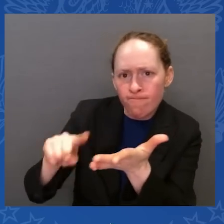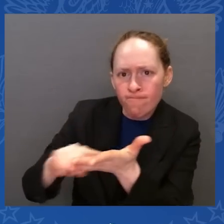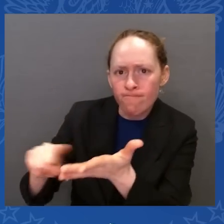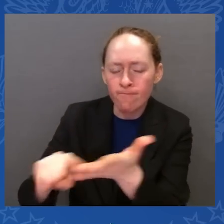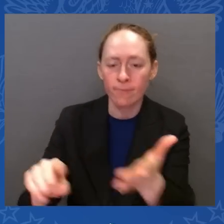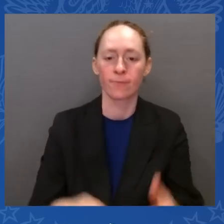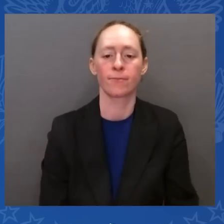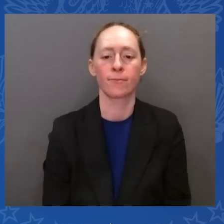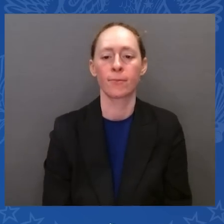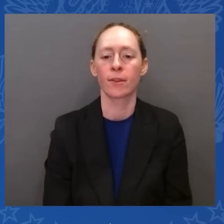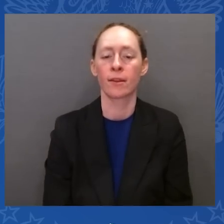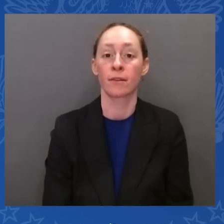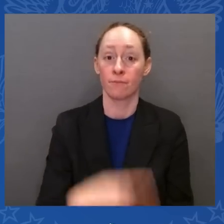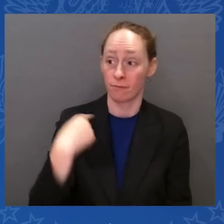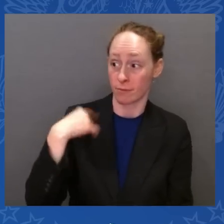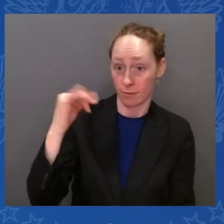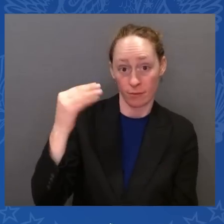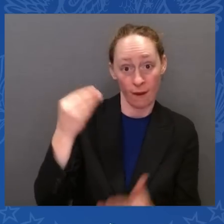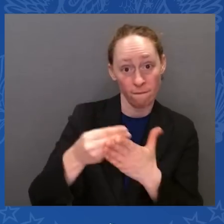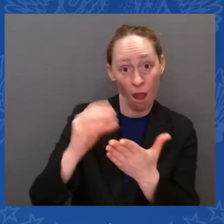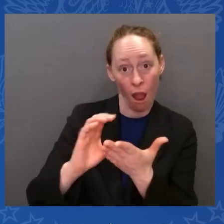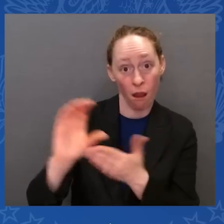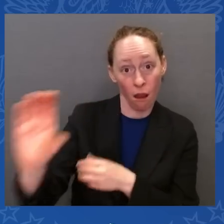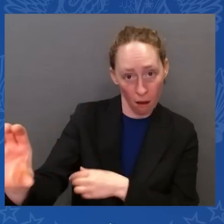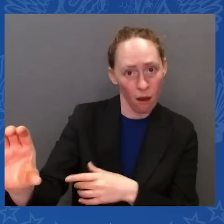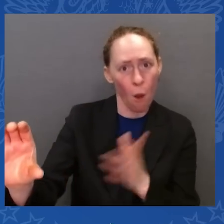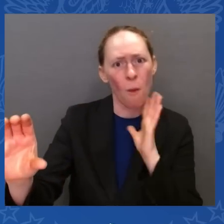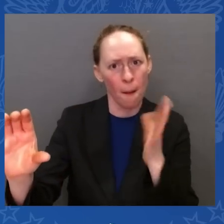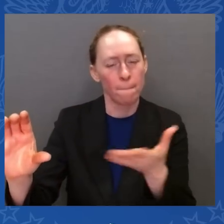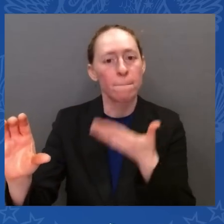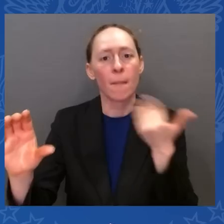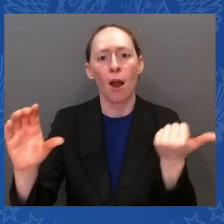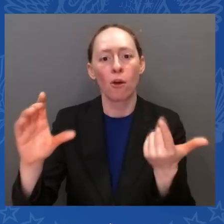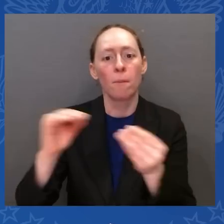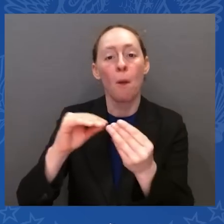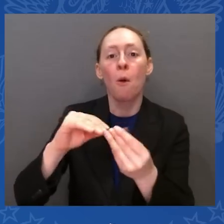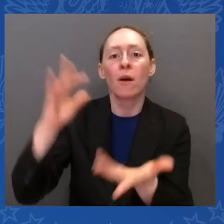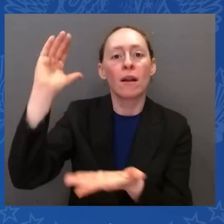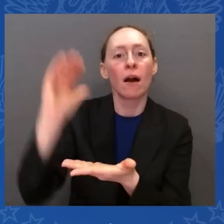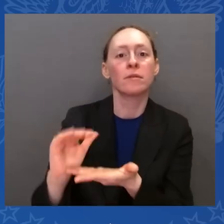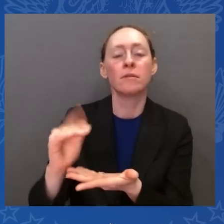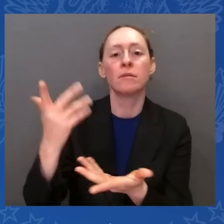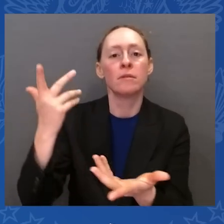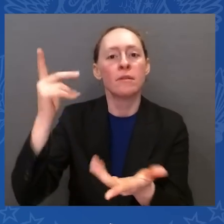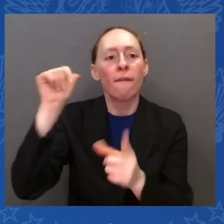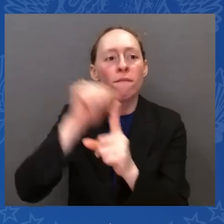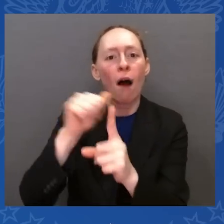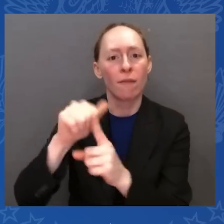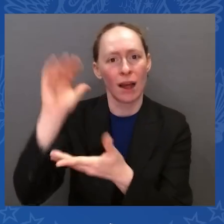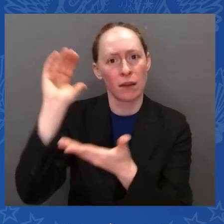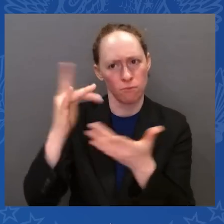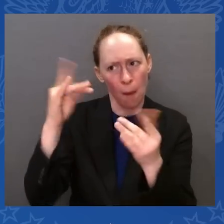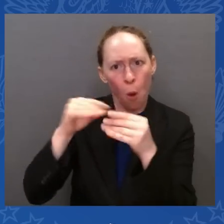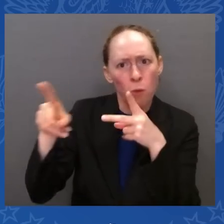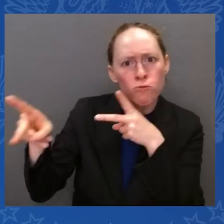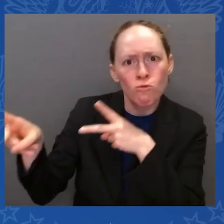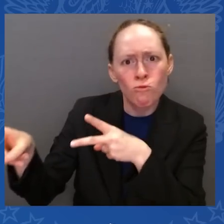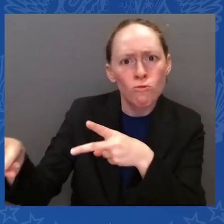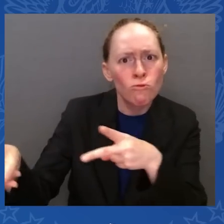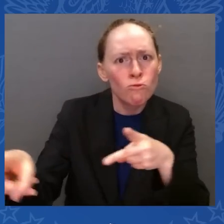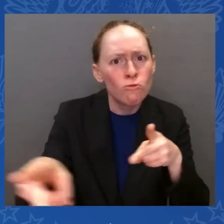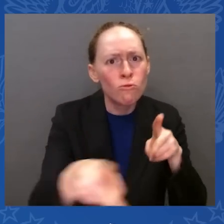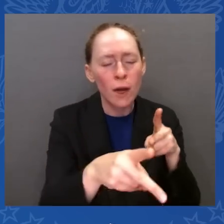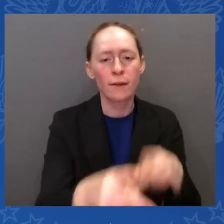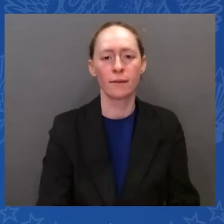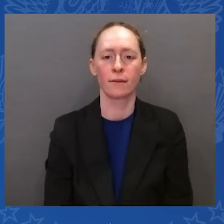taxpayers' dollars. And it's been estimated that we'd save $10 for every dollar spent on funding inspector